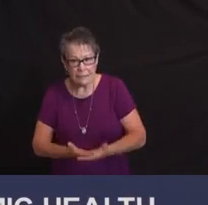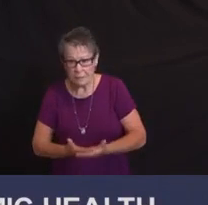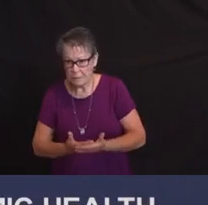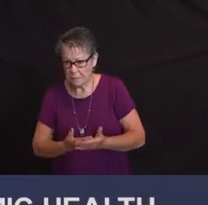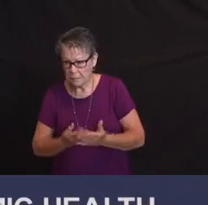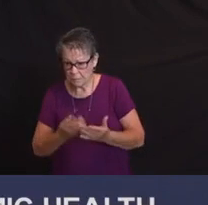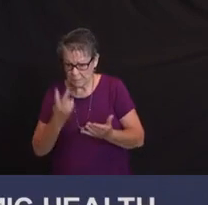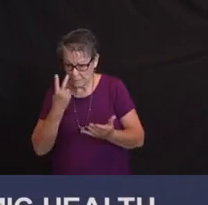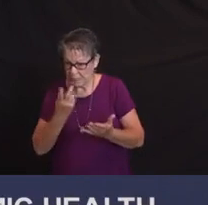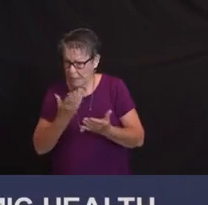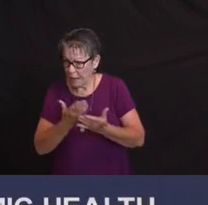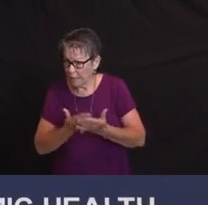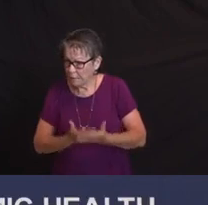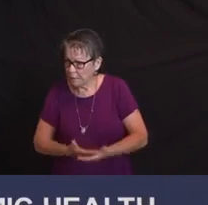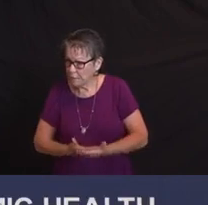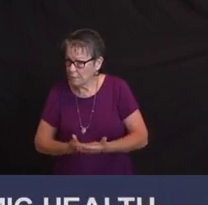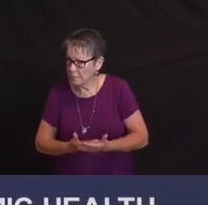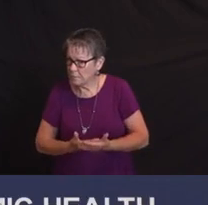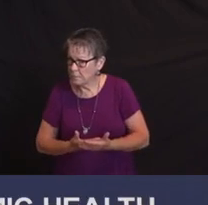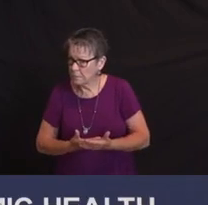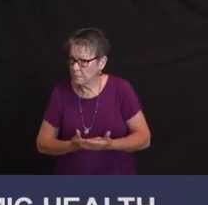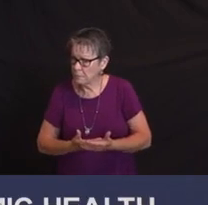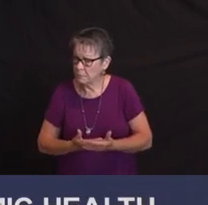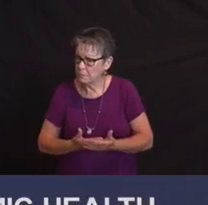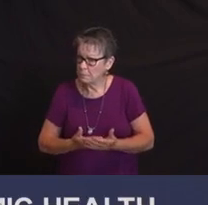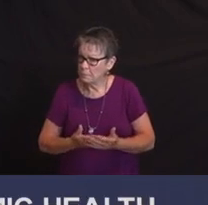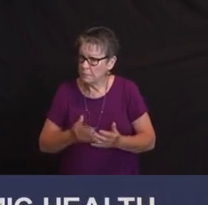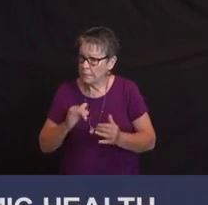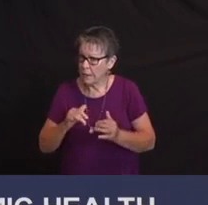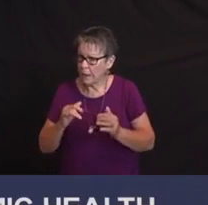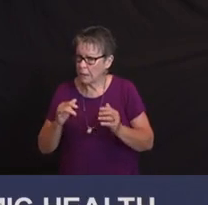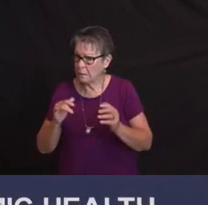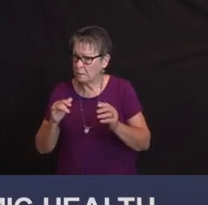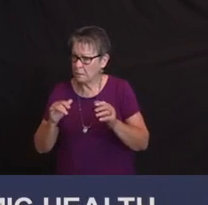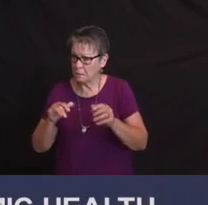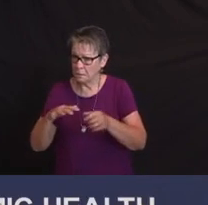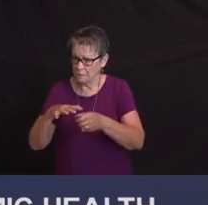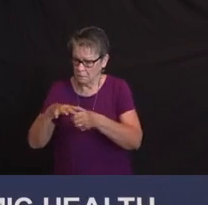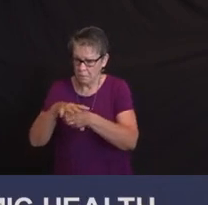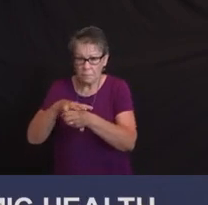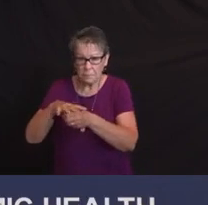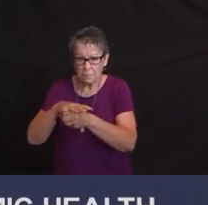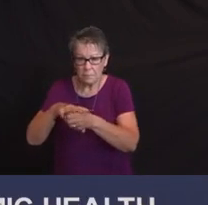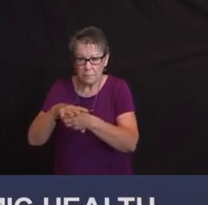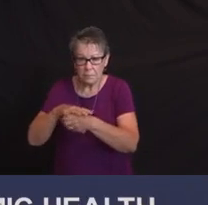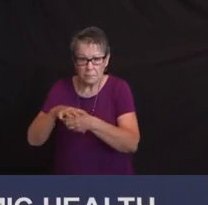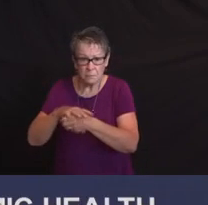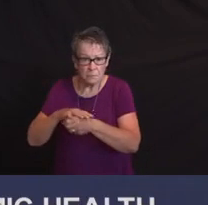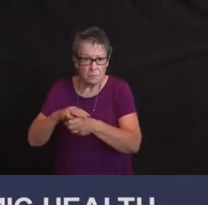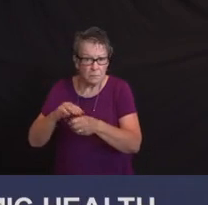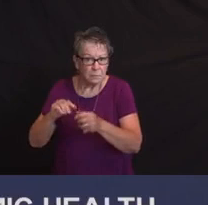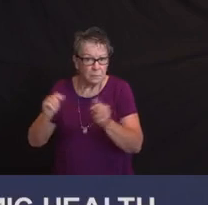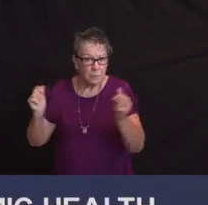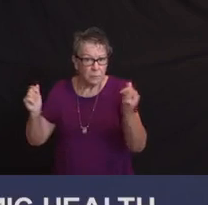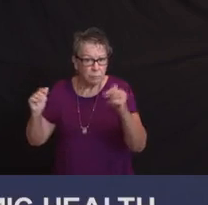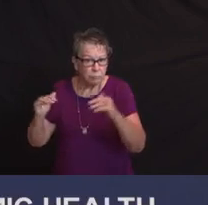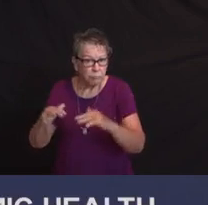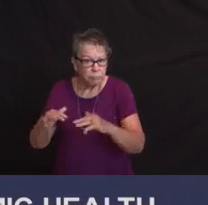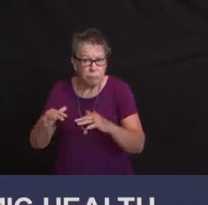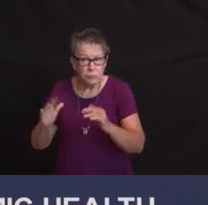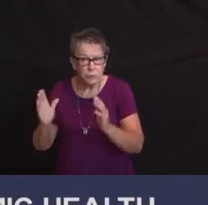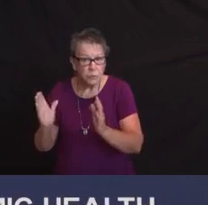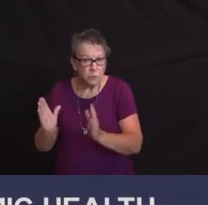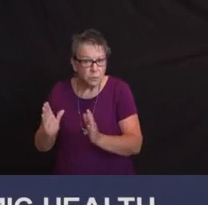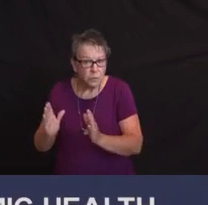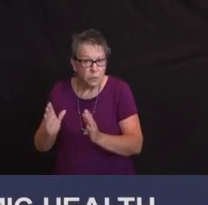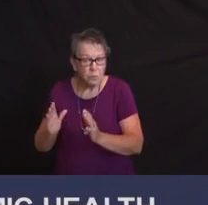tight settings, you do have an increased risk with the Delta variant that we did not see in other forms of COVID,